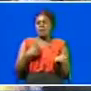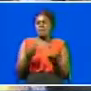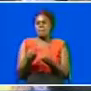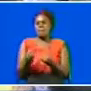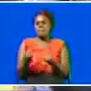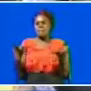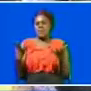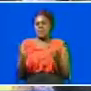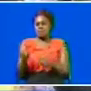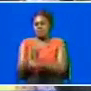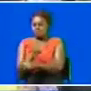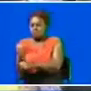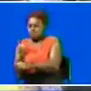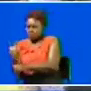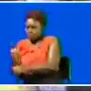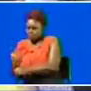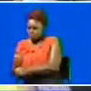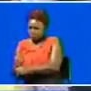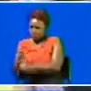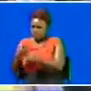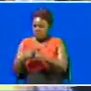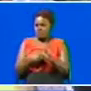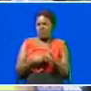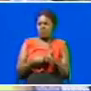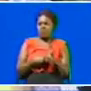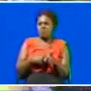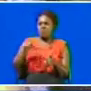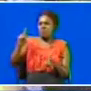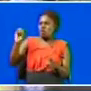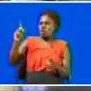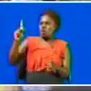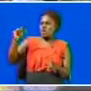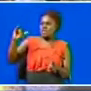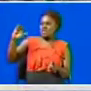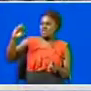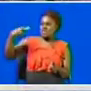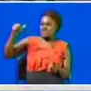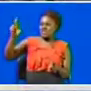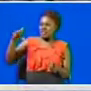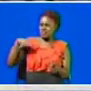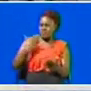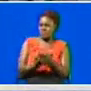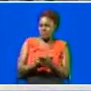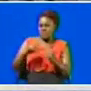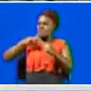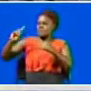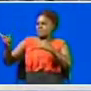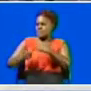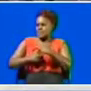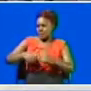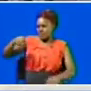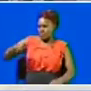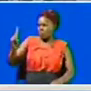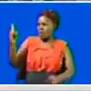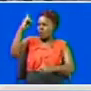close monitoring system in which you'll be able to monitor all the way from Lokichar up to here. 600 barrels of oil per day